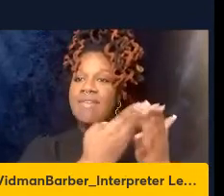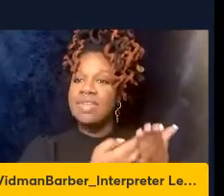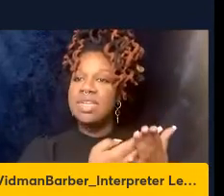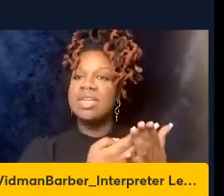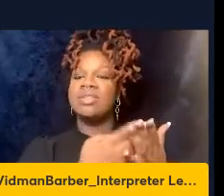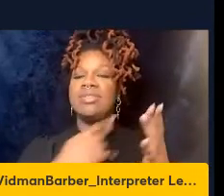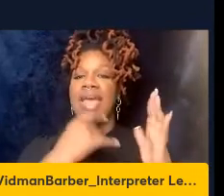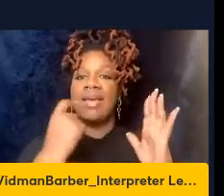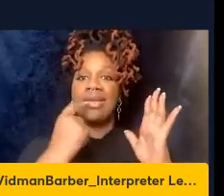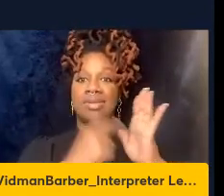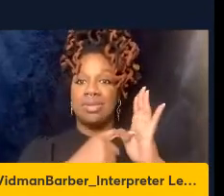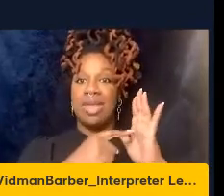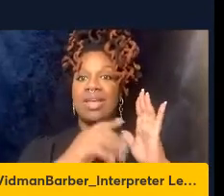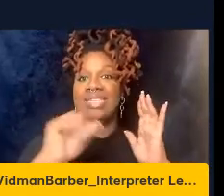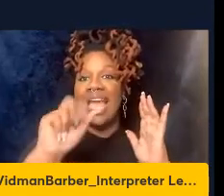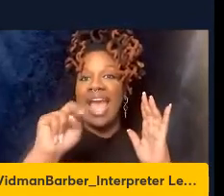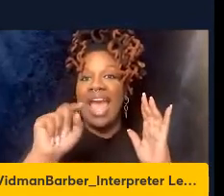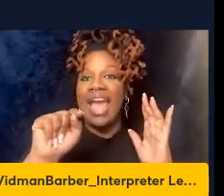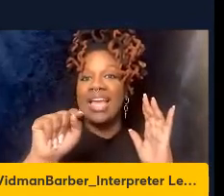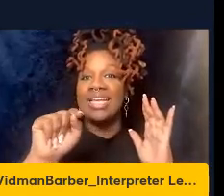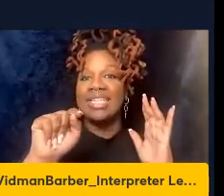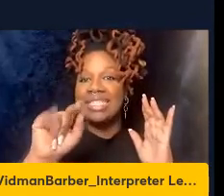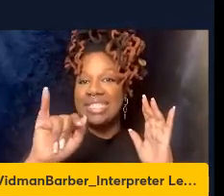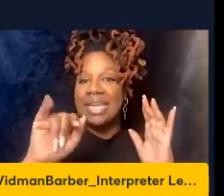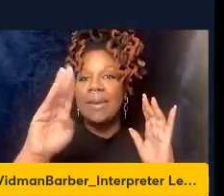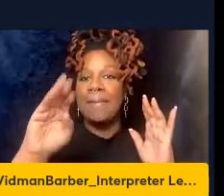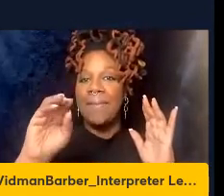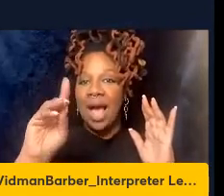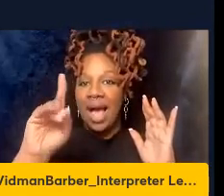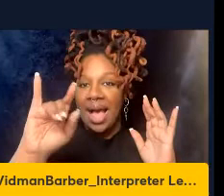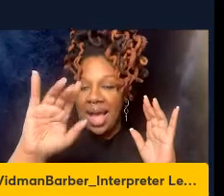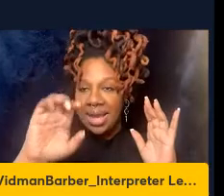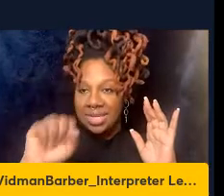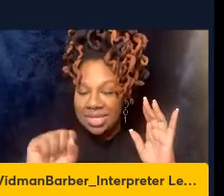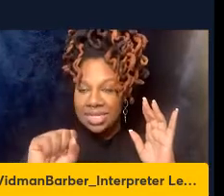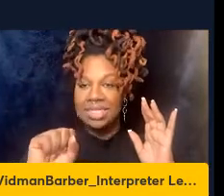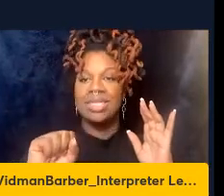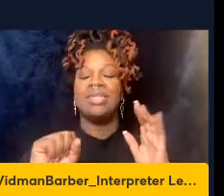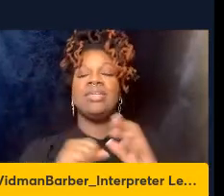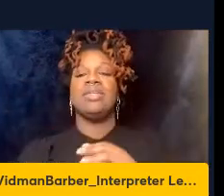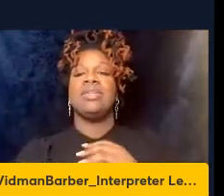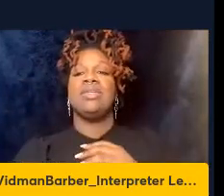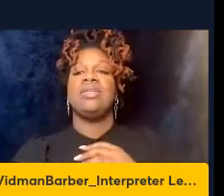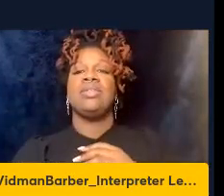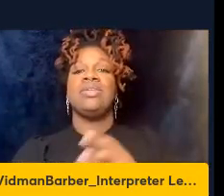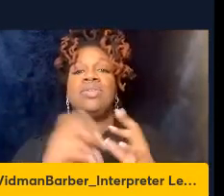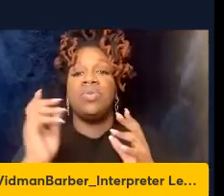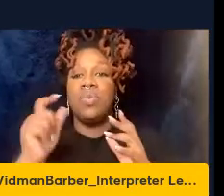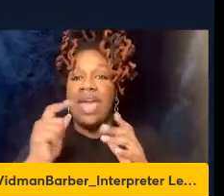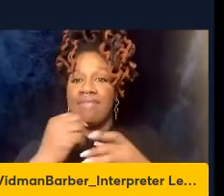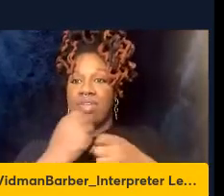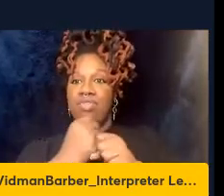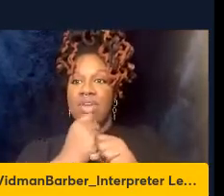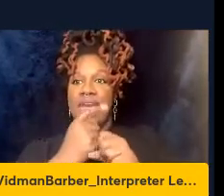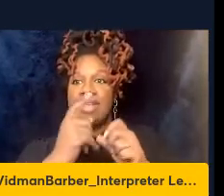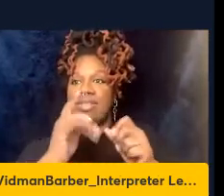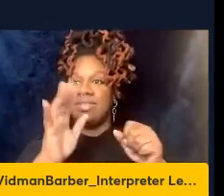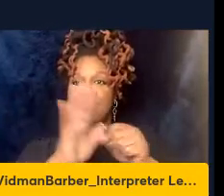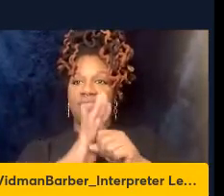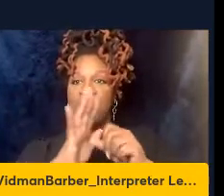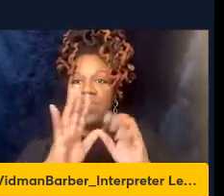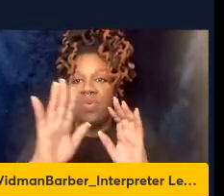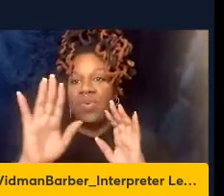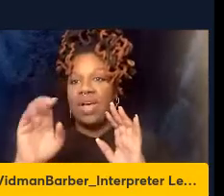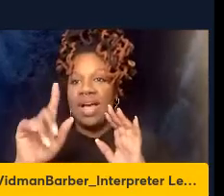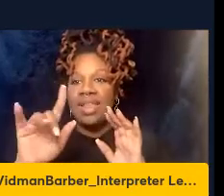acid, palmitic acid, but we have no idea if we can do any other lipids. We had to create this whole entire ELISA, but we want something that's more simplified that can be